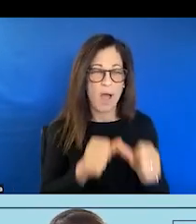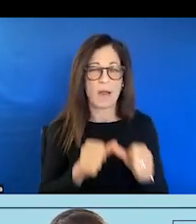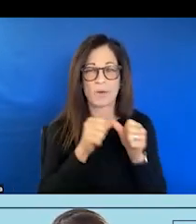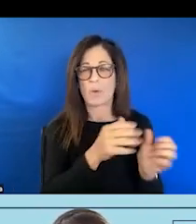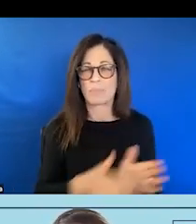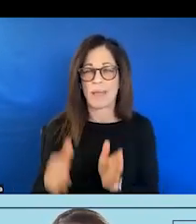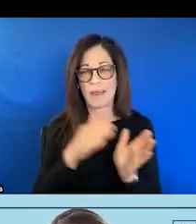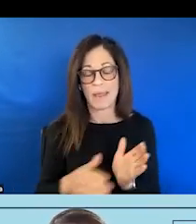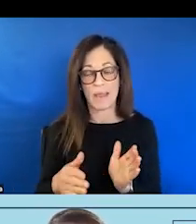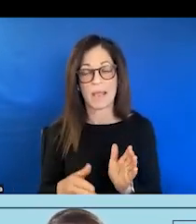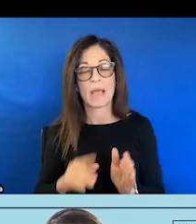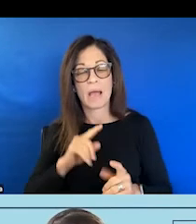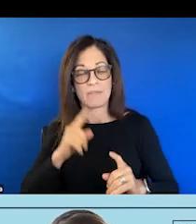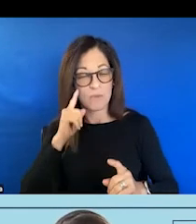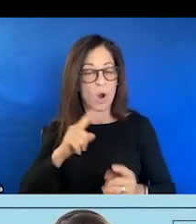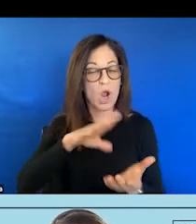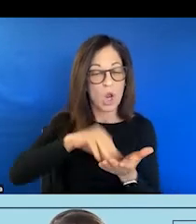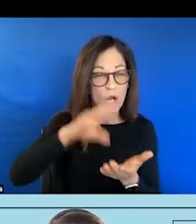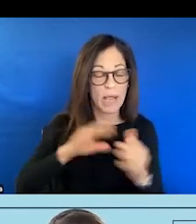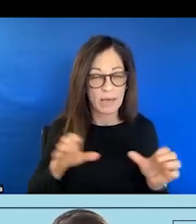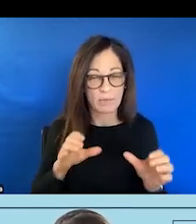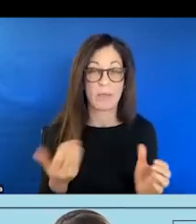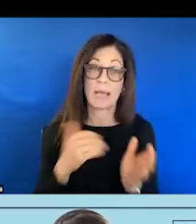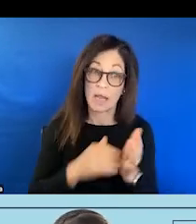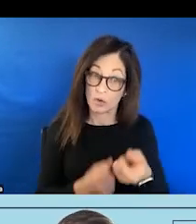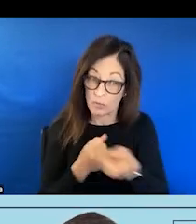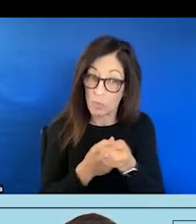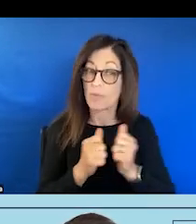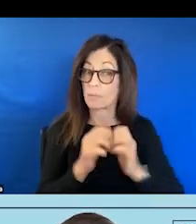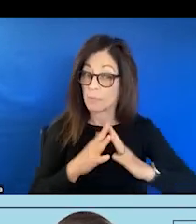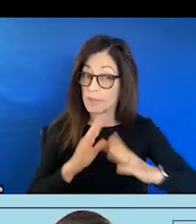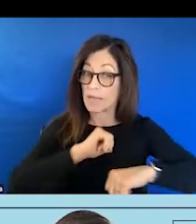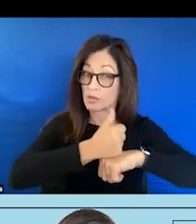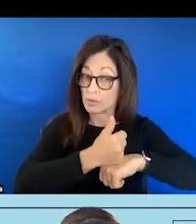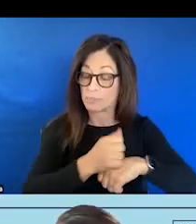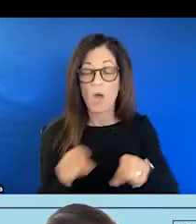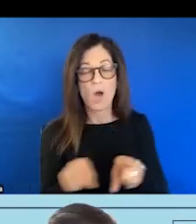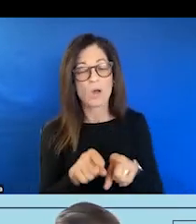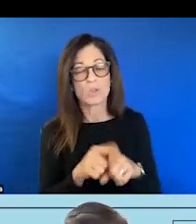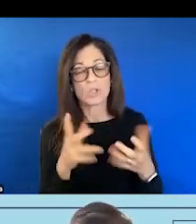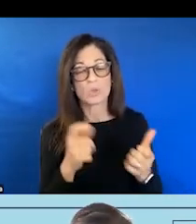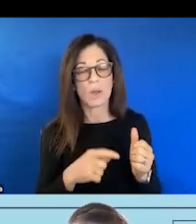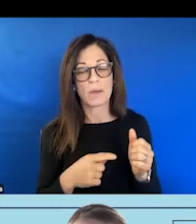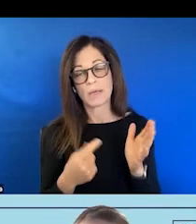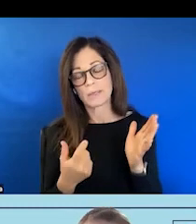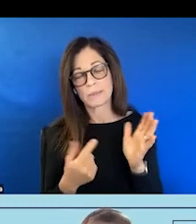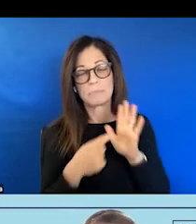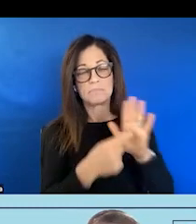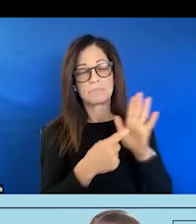respect to learning activities, again, in support of implementation. Also, just wanted to flag a couple of other